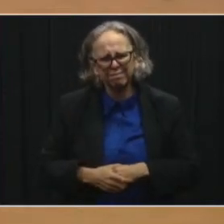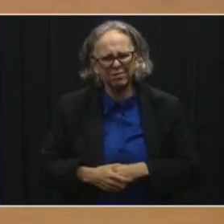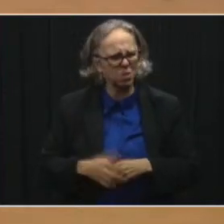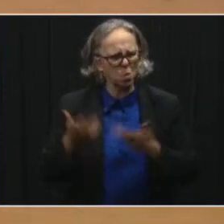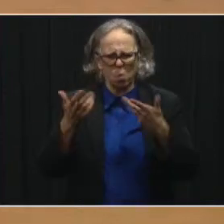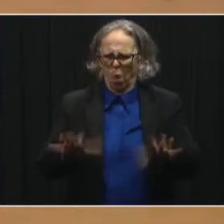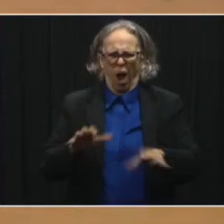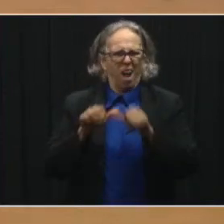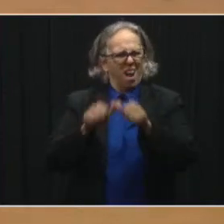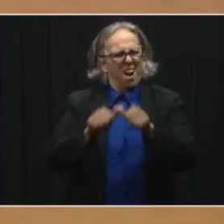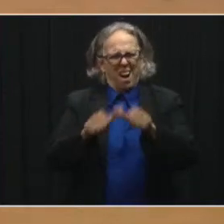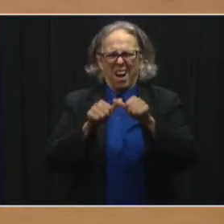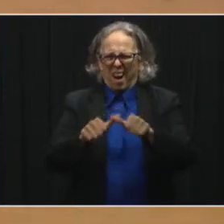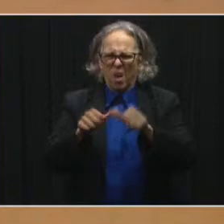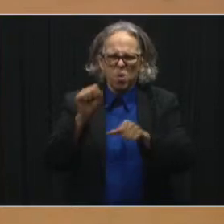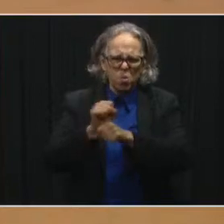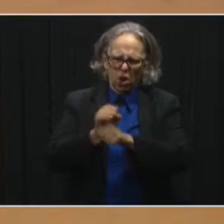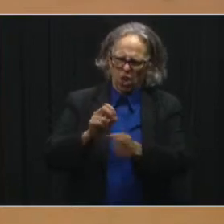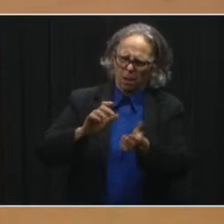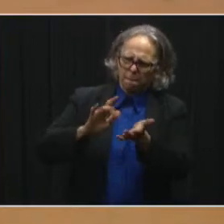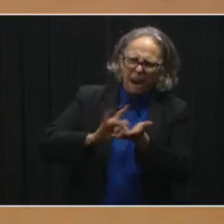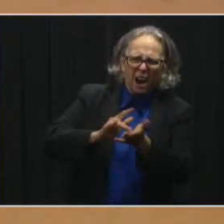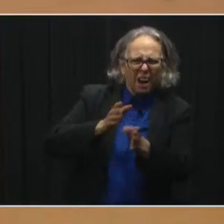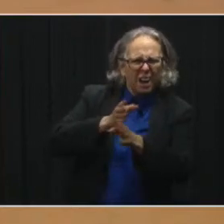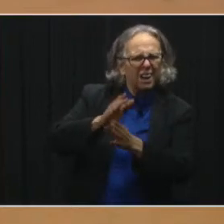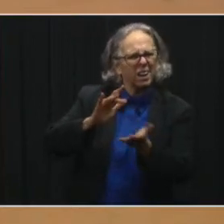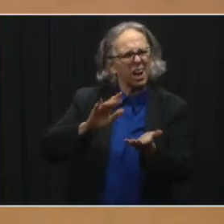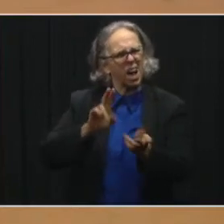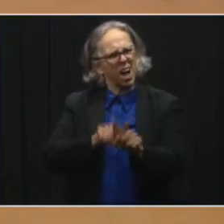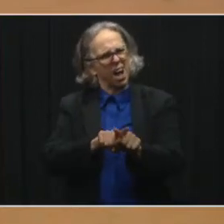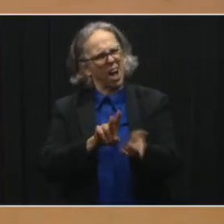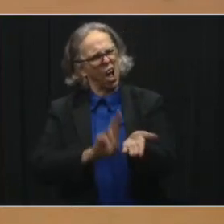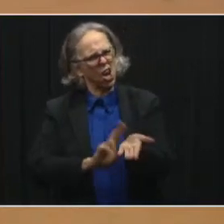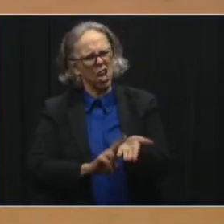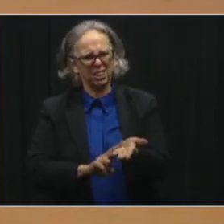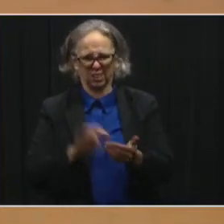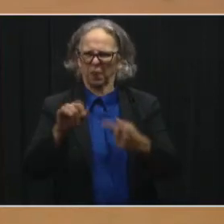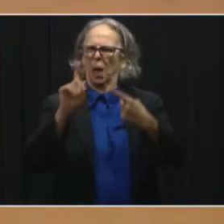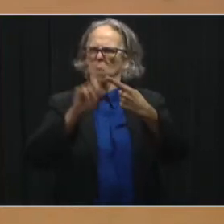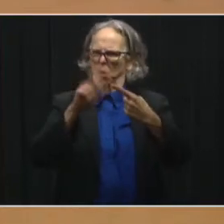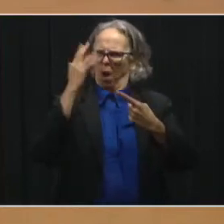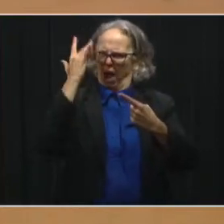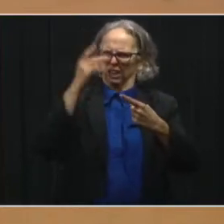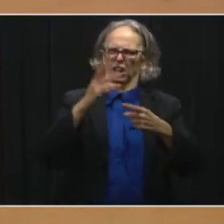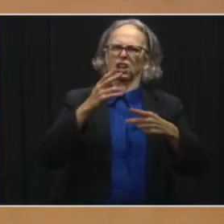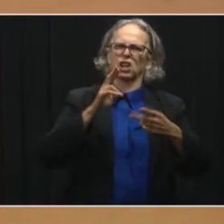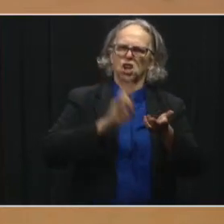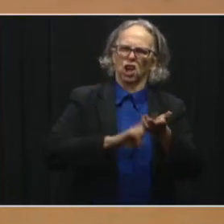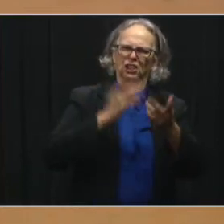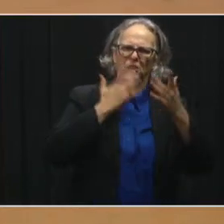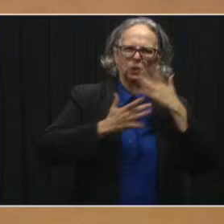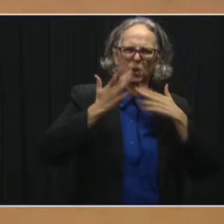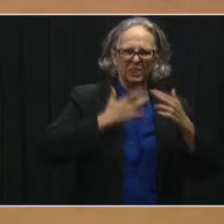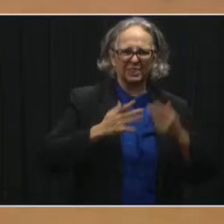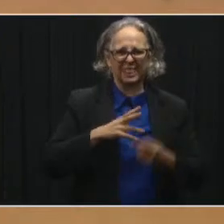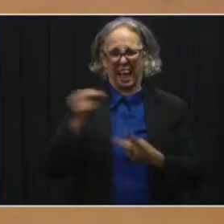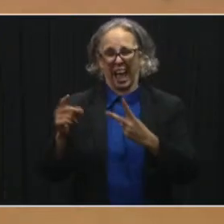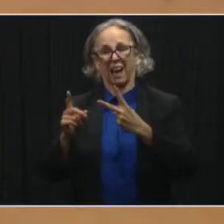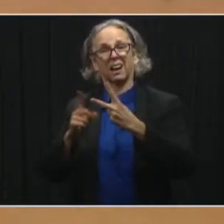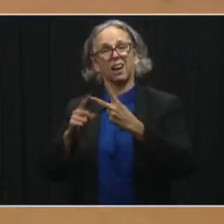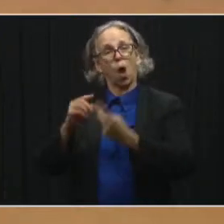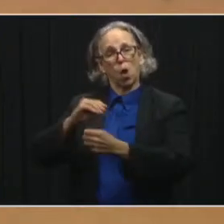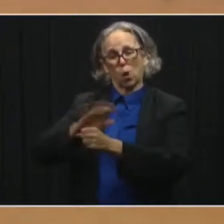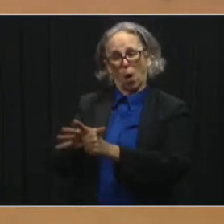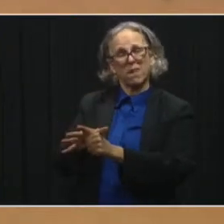the medical field. On top of that, as you mentioned, our COVID numbers are now going up. So in June and